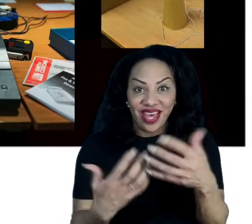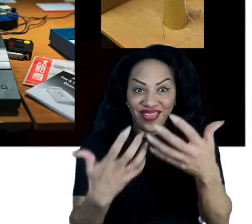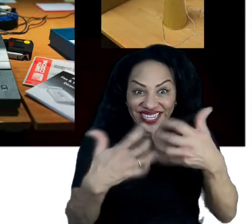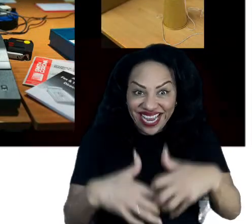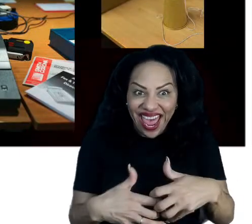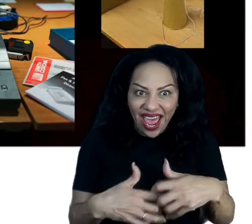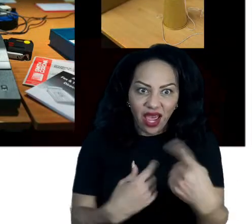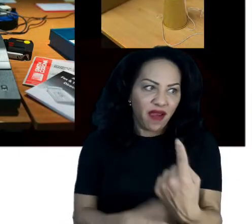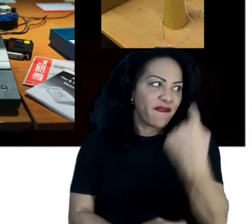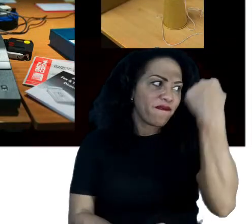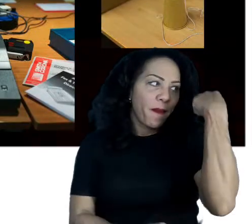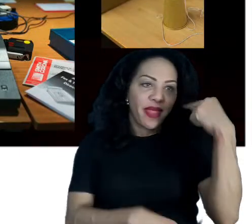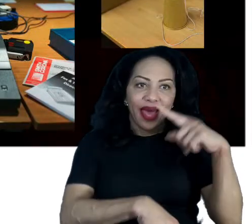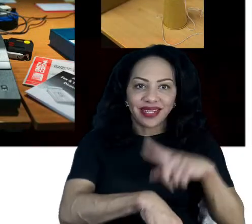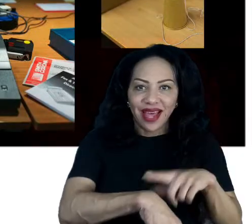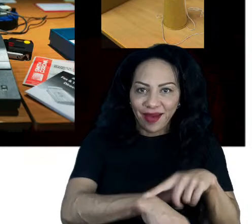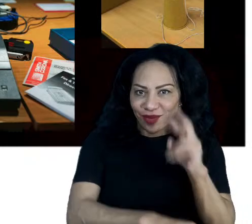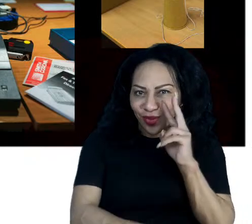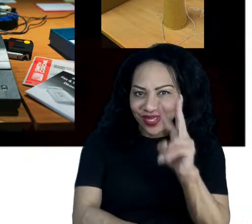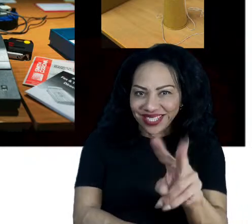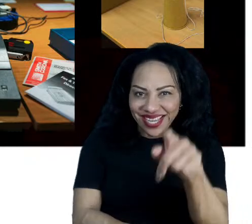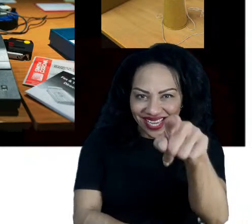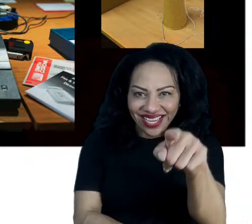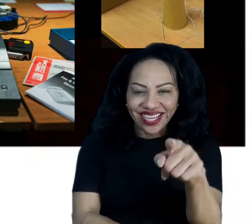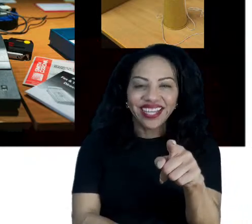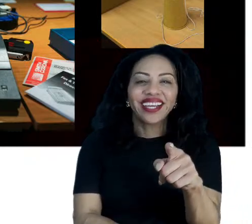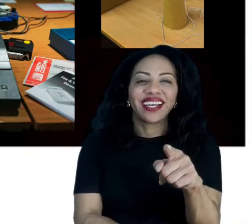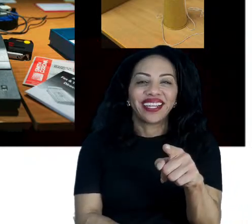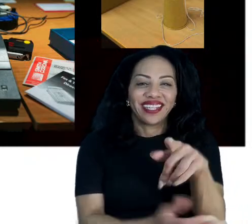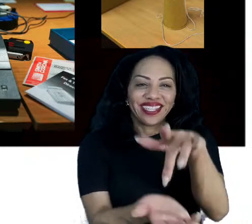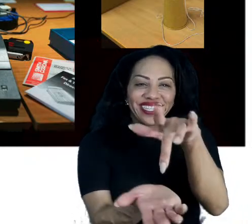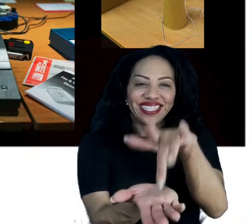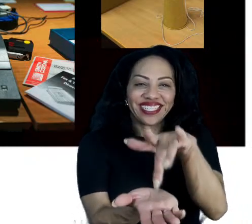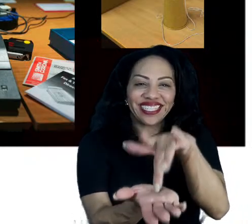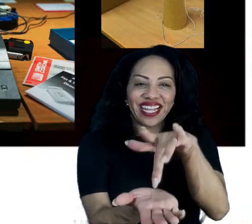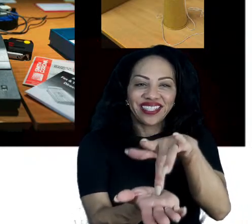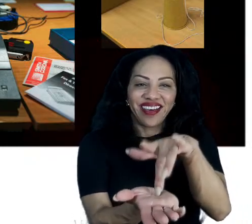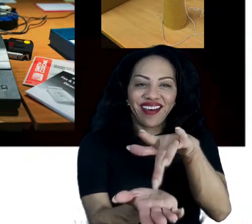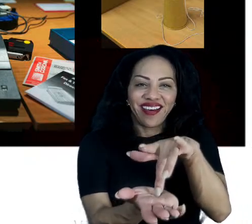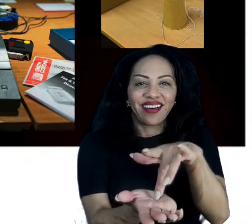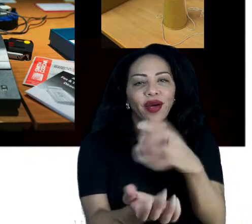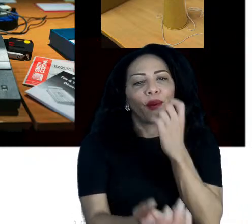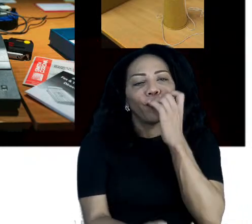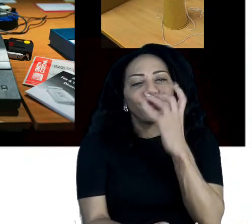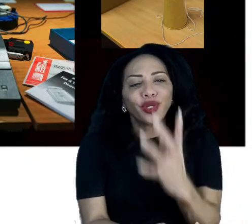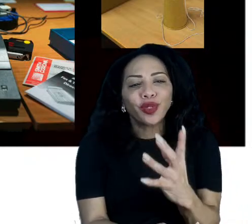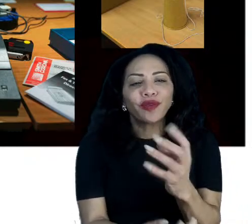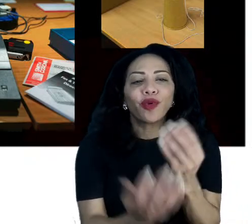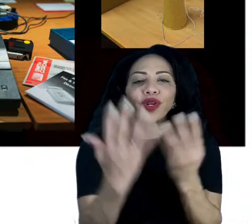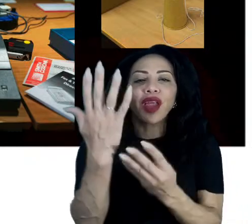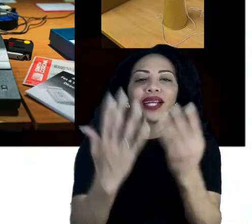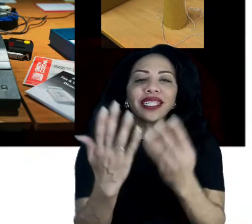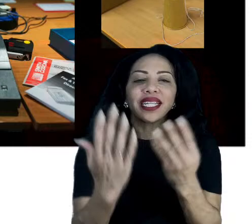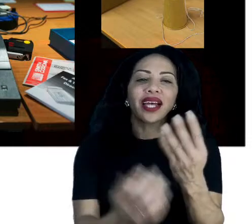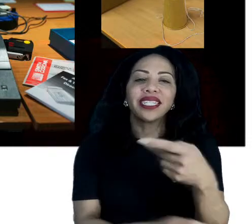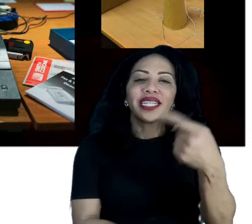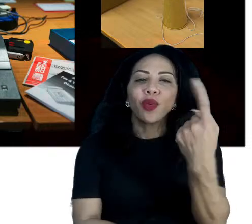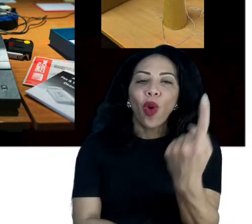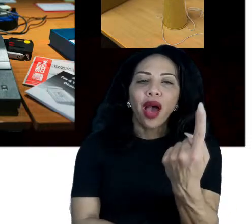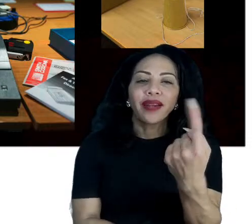see that fax machine in the top centre is an absolute beauty. 1991, it's my favourite